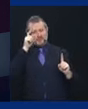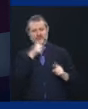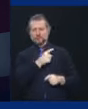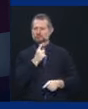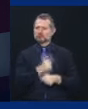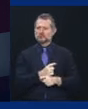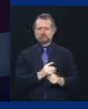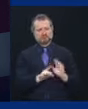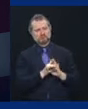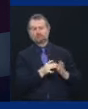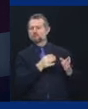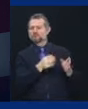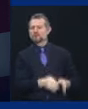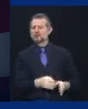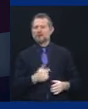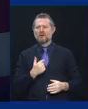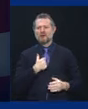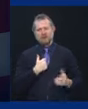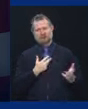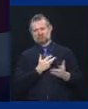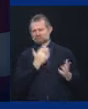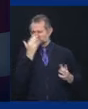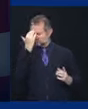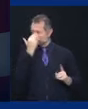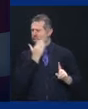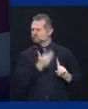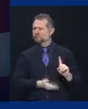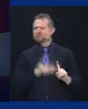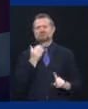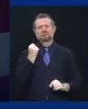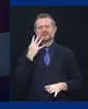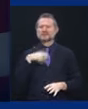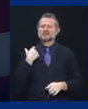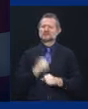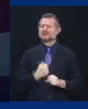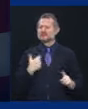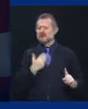years. He's been a great friend to me personally,